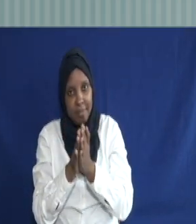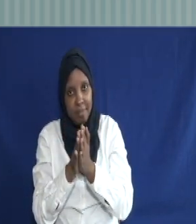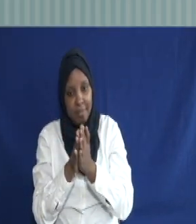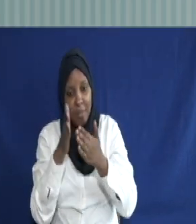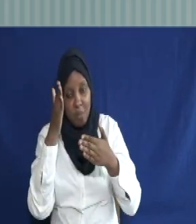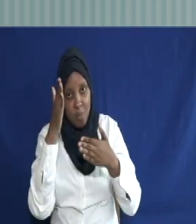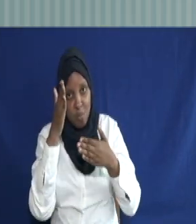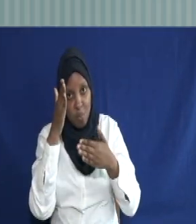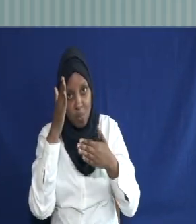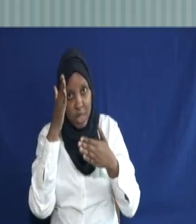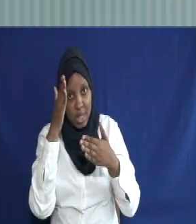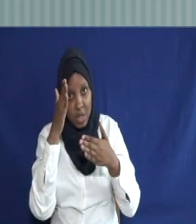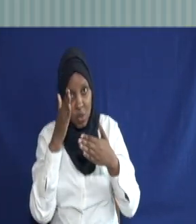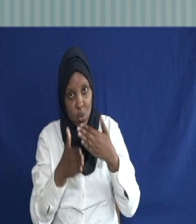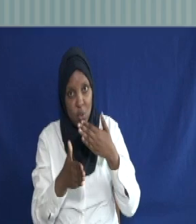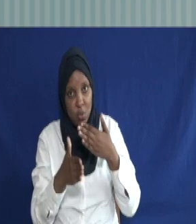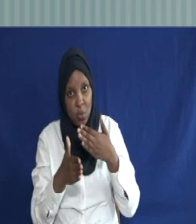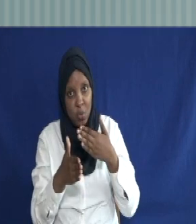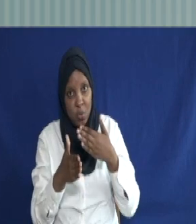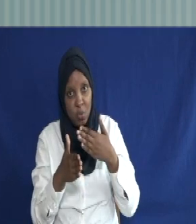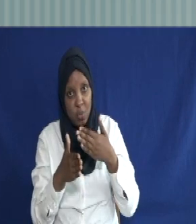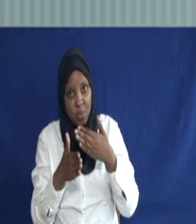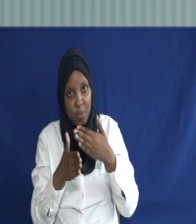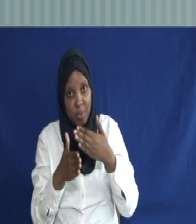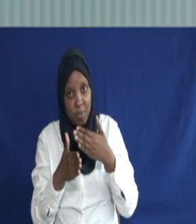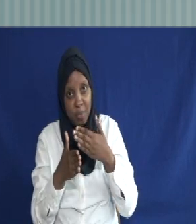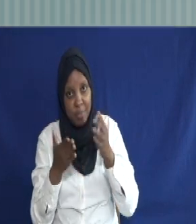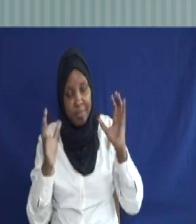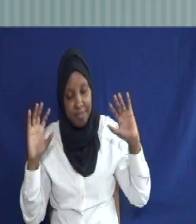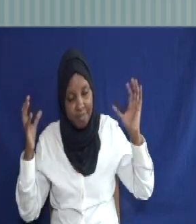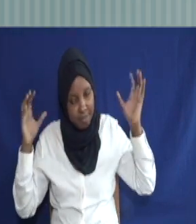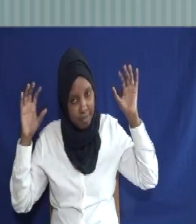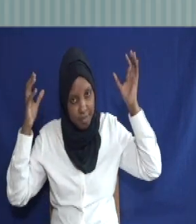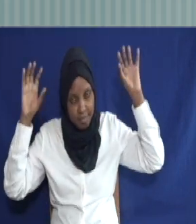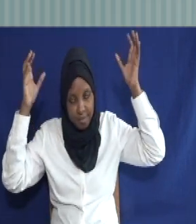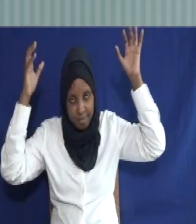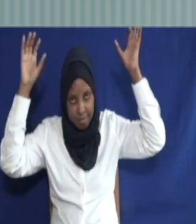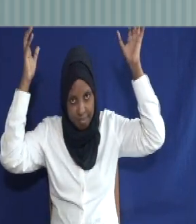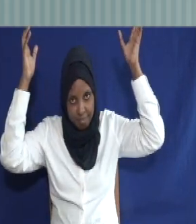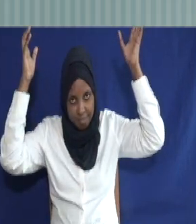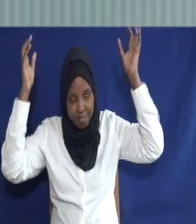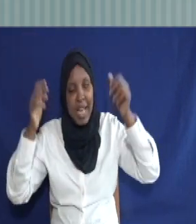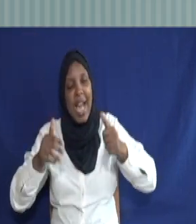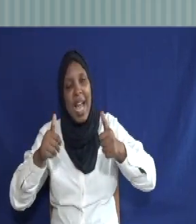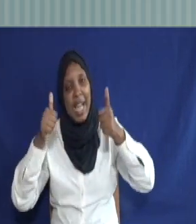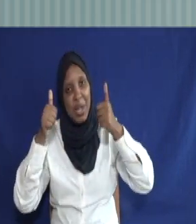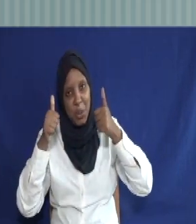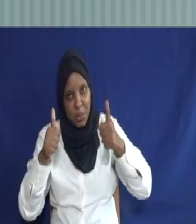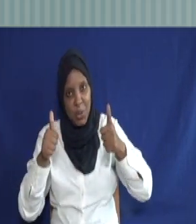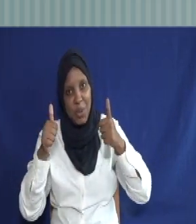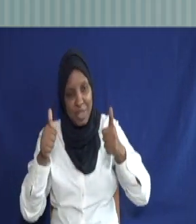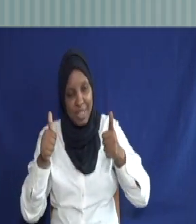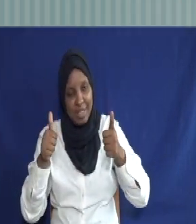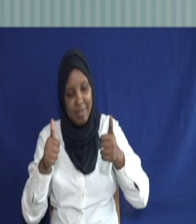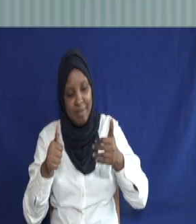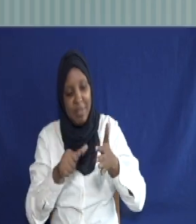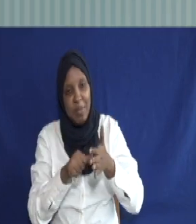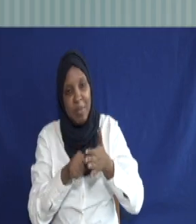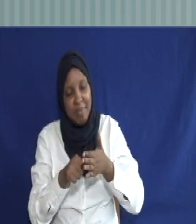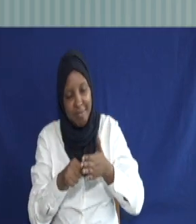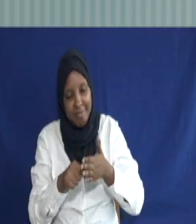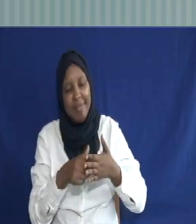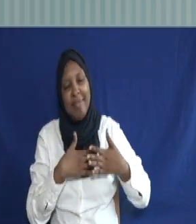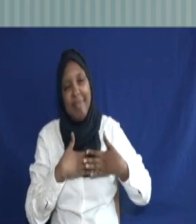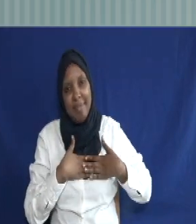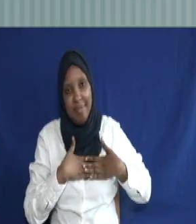finally 1 cube. Clap 1 cube. 1. Very good. Very good, my student. So